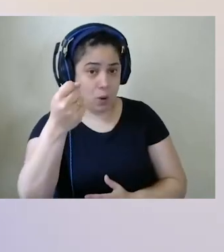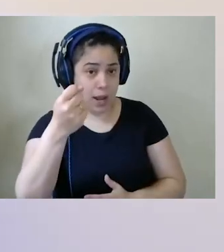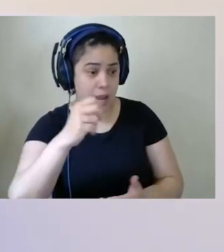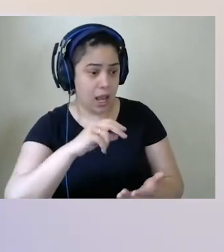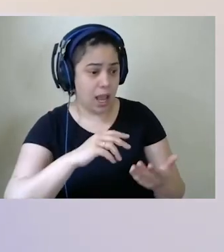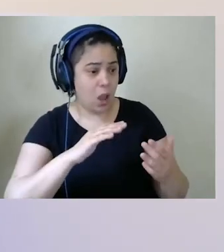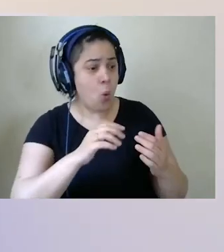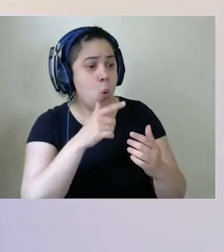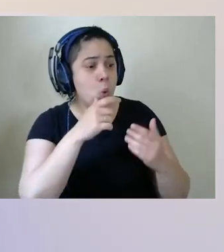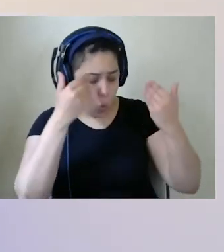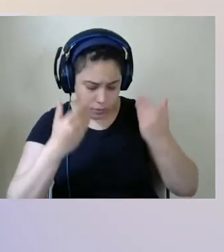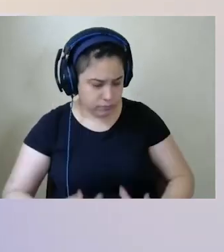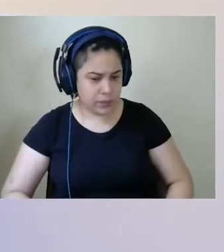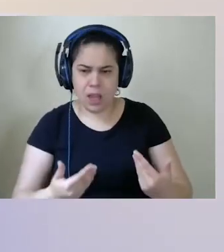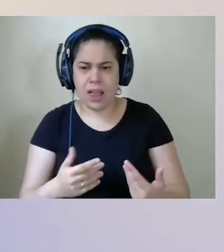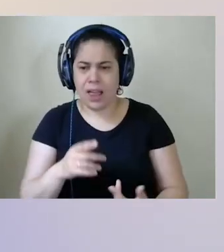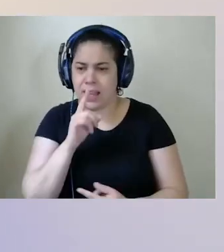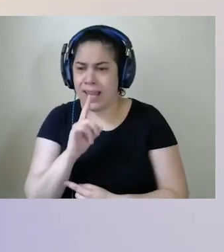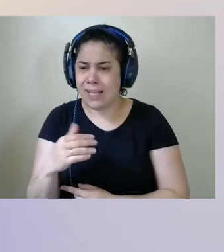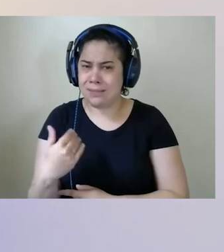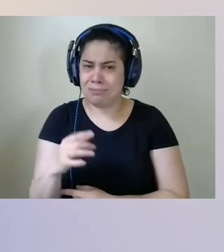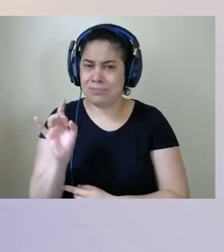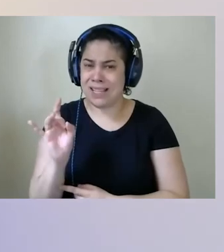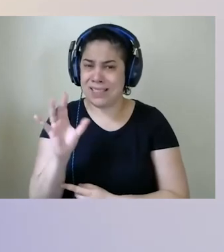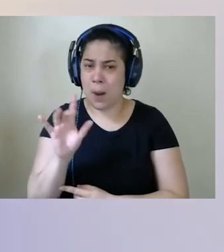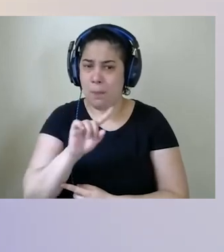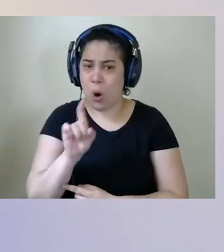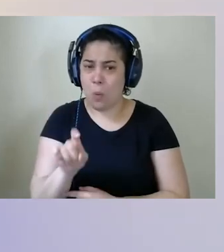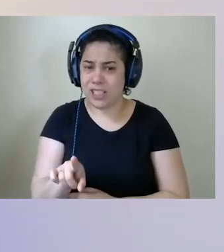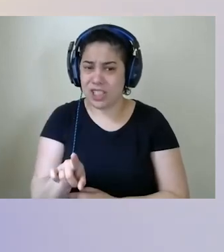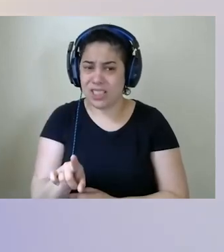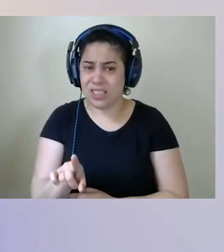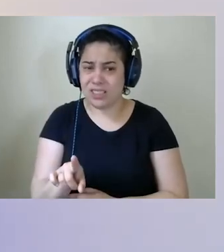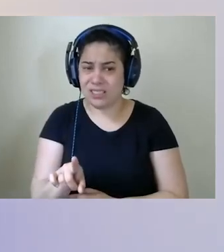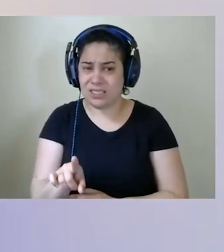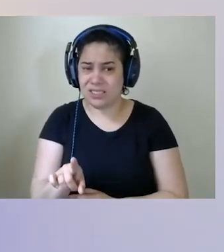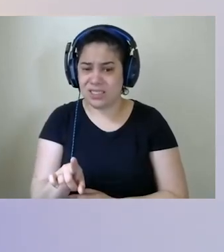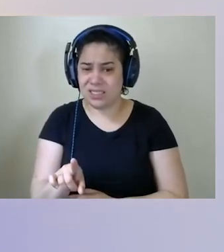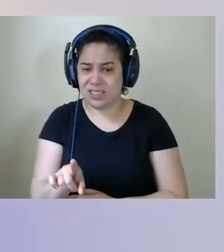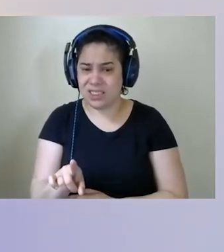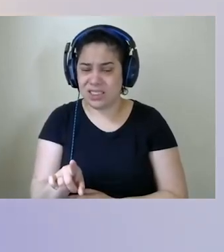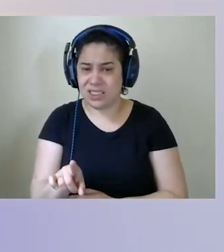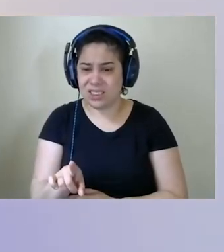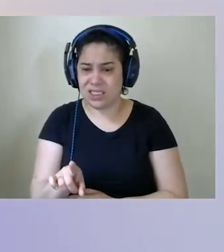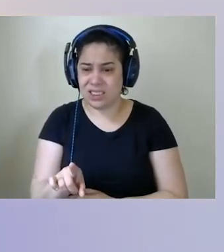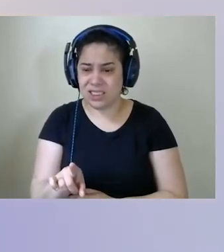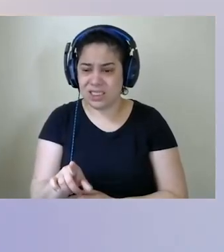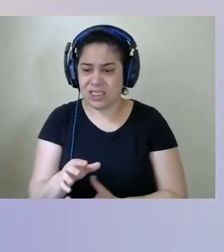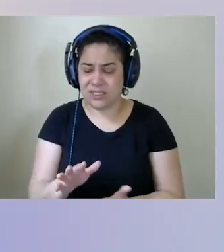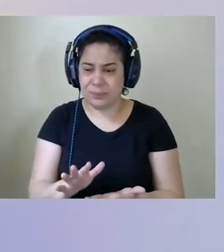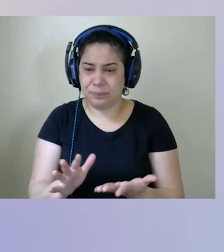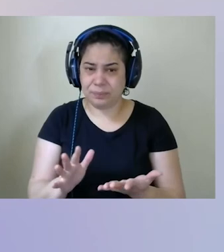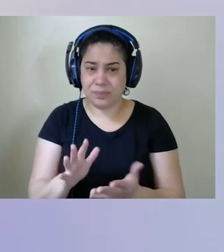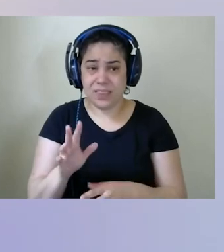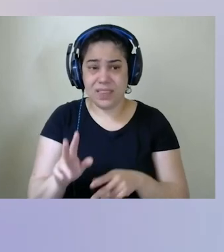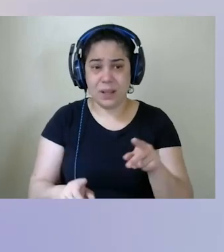a profound existential question, but it actually just becomes a little bit of a fade out of these states, and